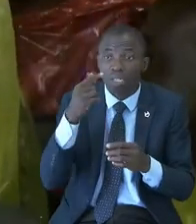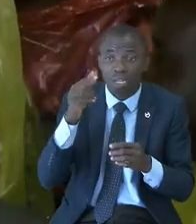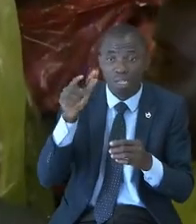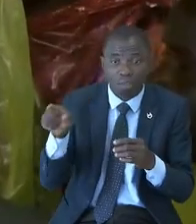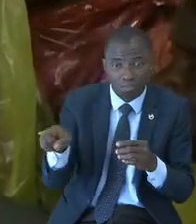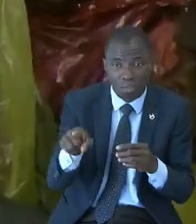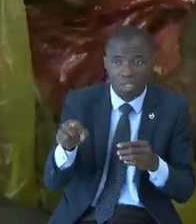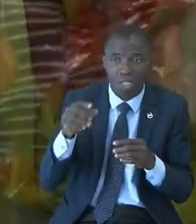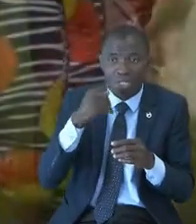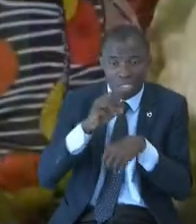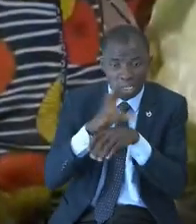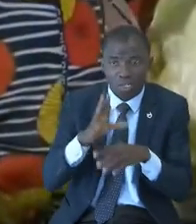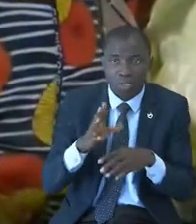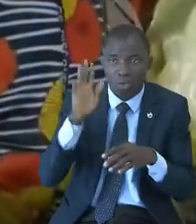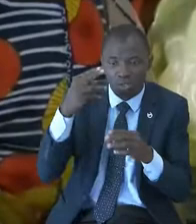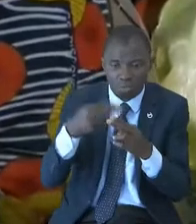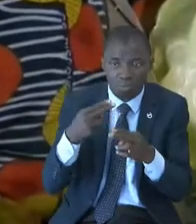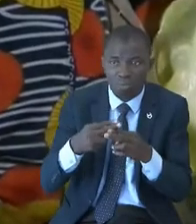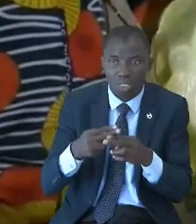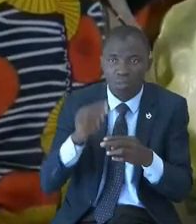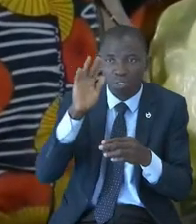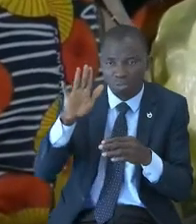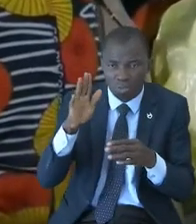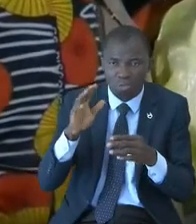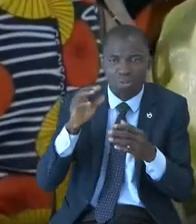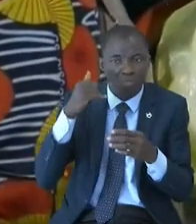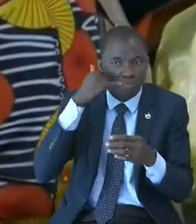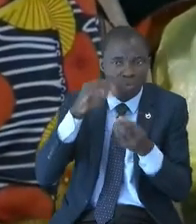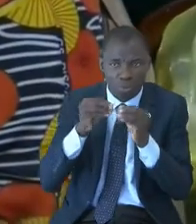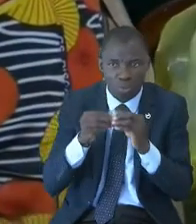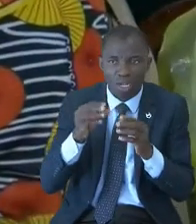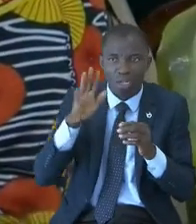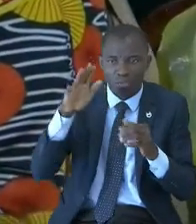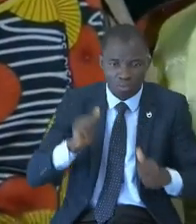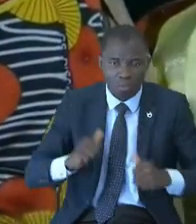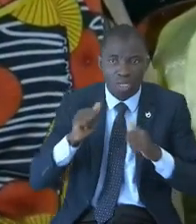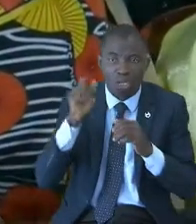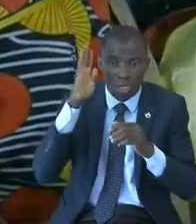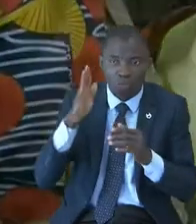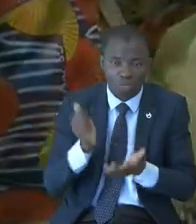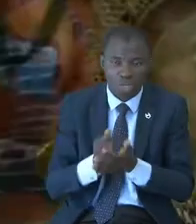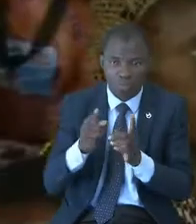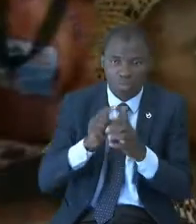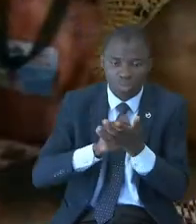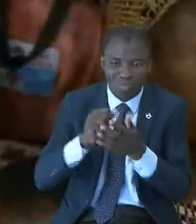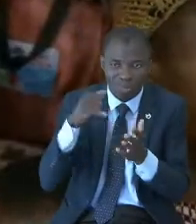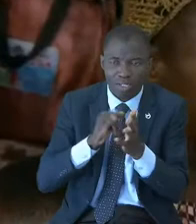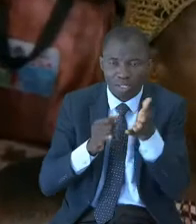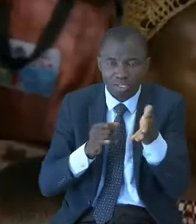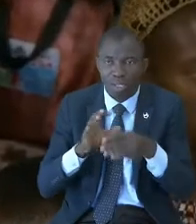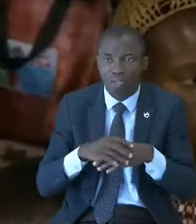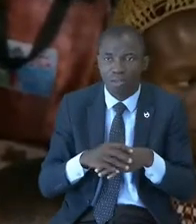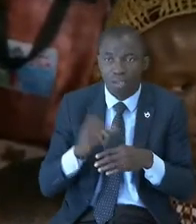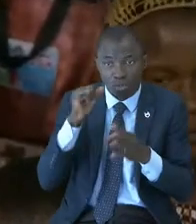the decision he has taken. Either he decided for Christ or he decided to be seeking